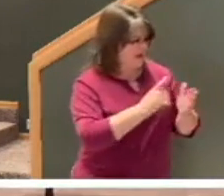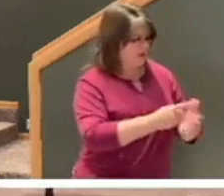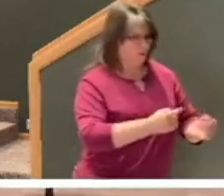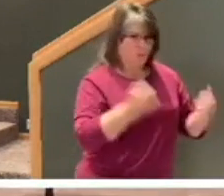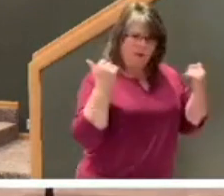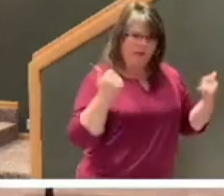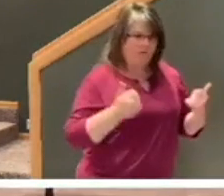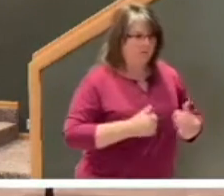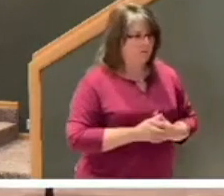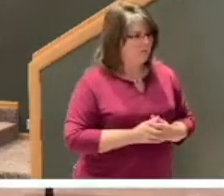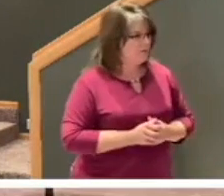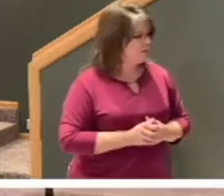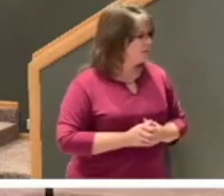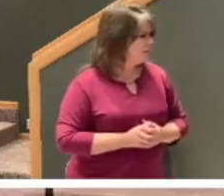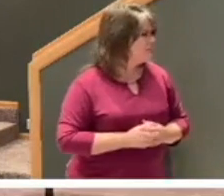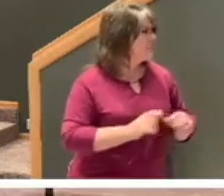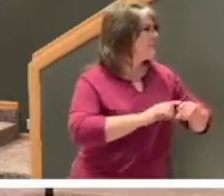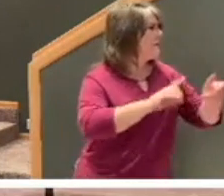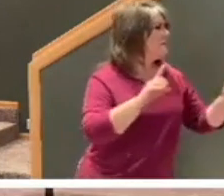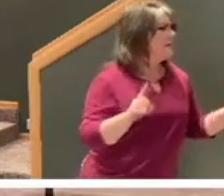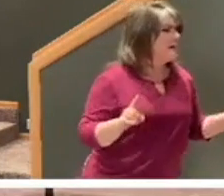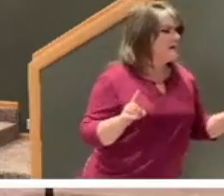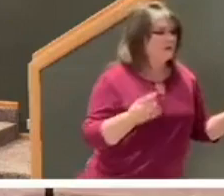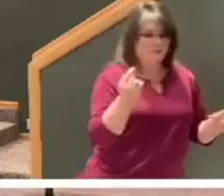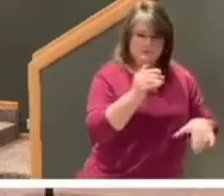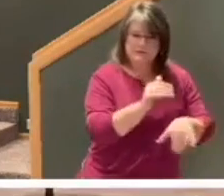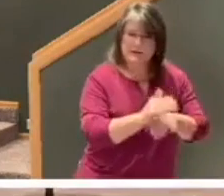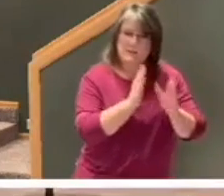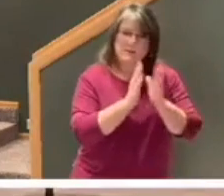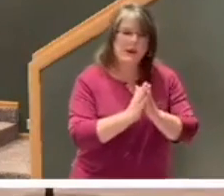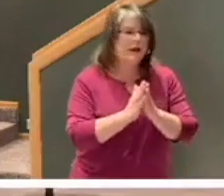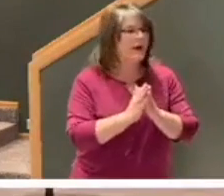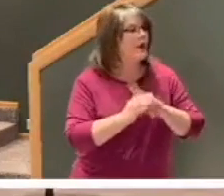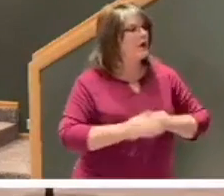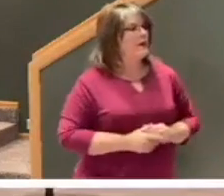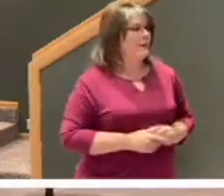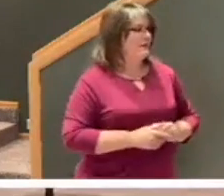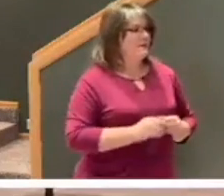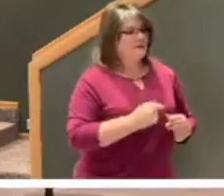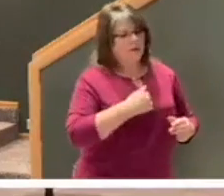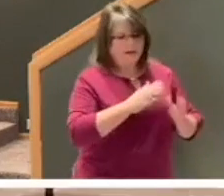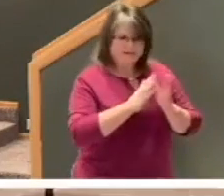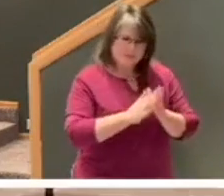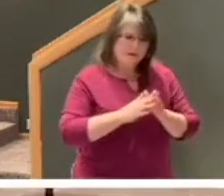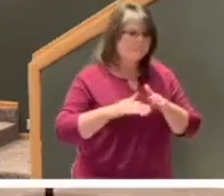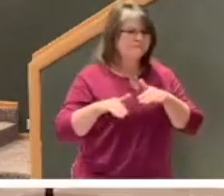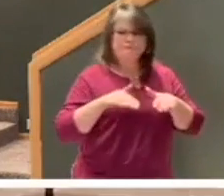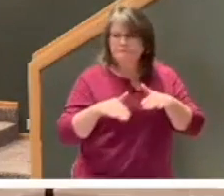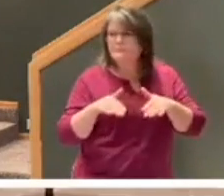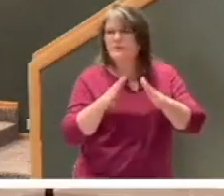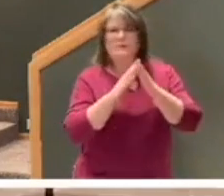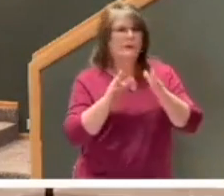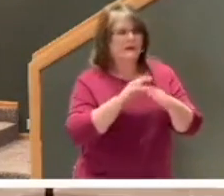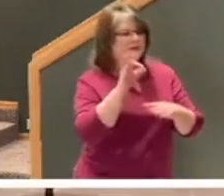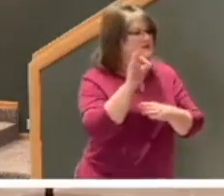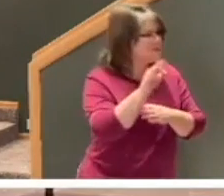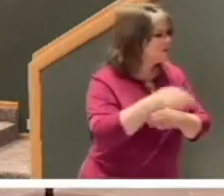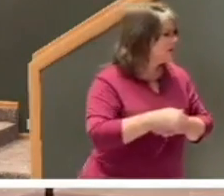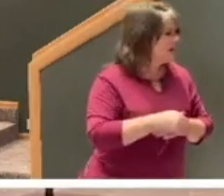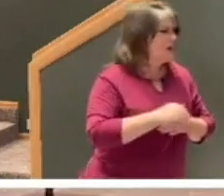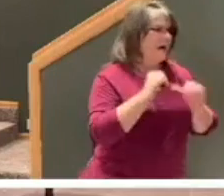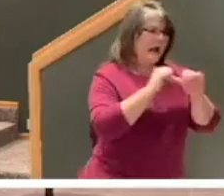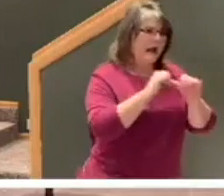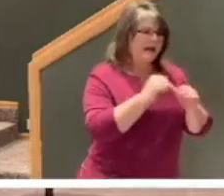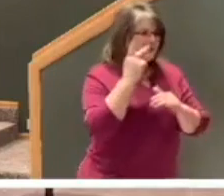quick. But at Tuesday night prayer, you know, I've been as praying and walking around praying in the Spirit, I've constantly